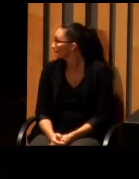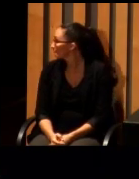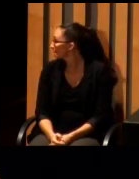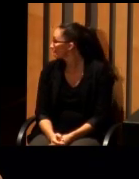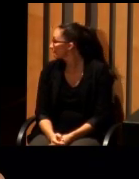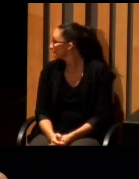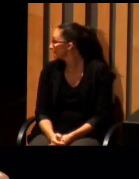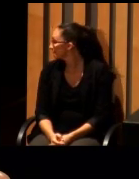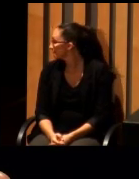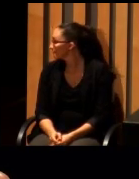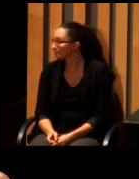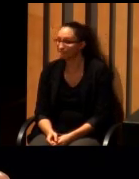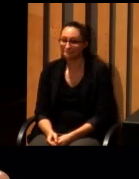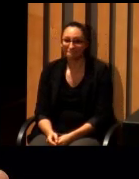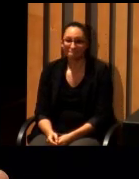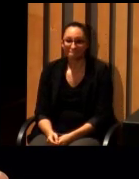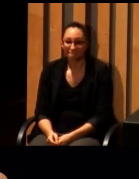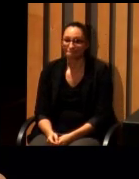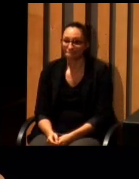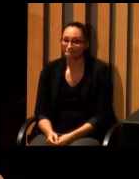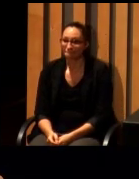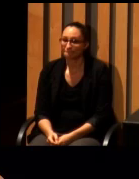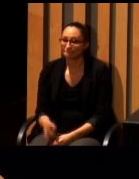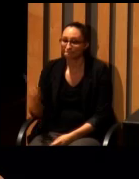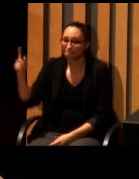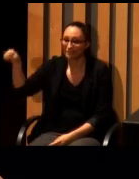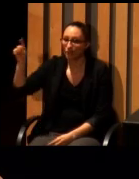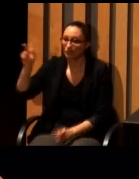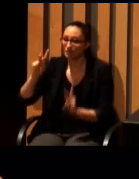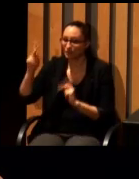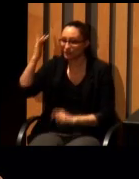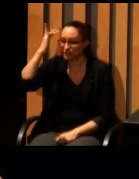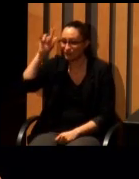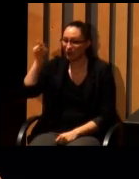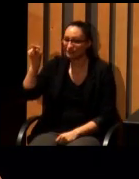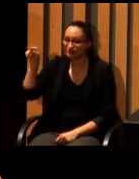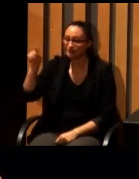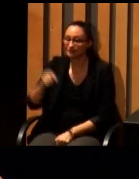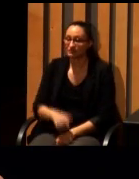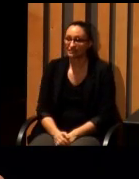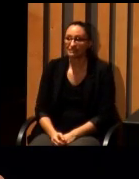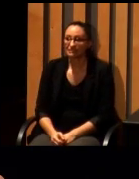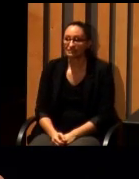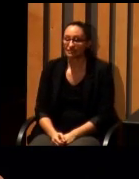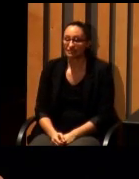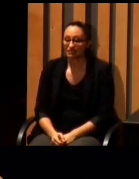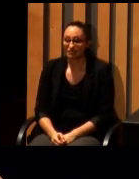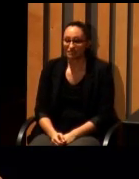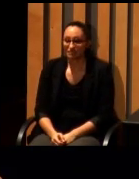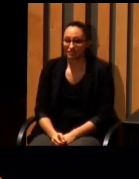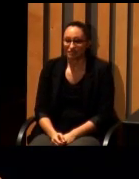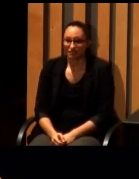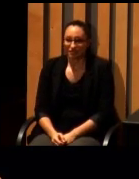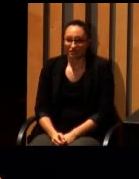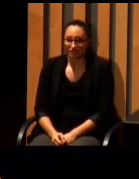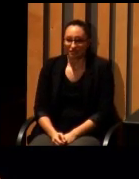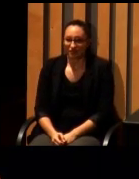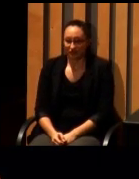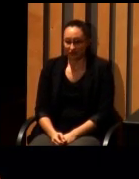These people are very smart in that regard. For instance, they would a company would